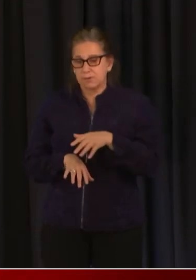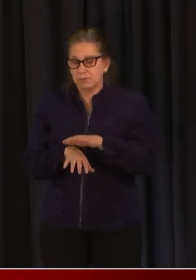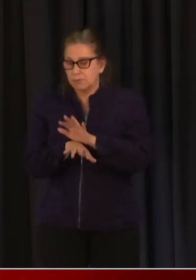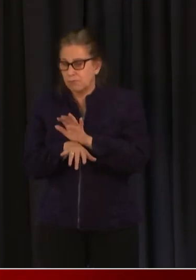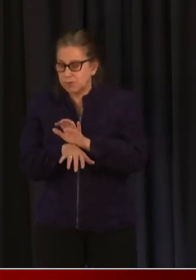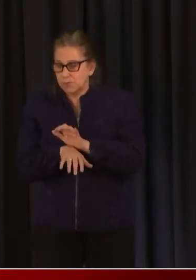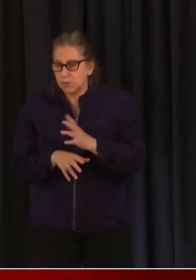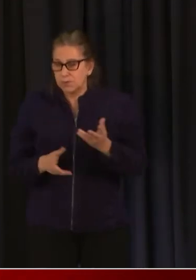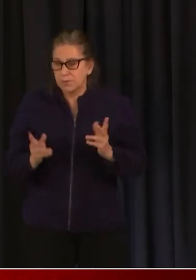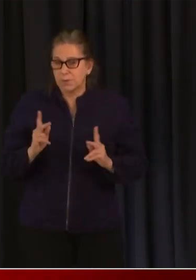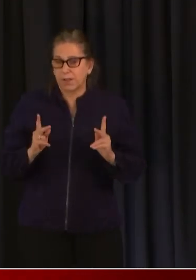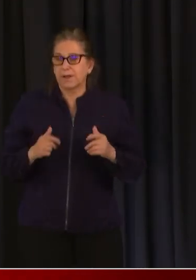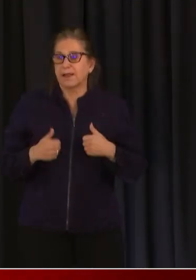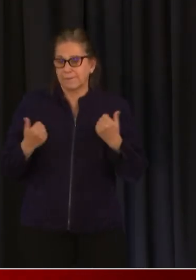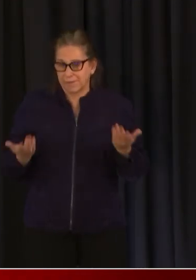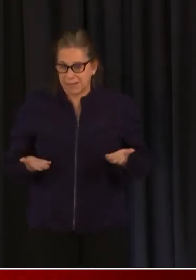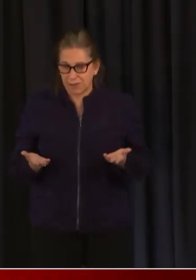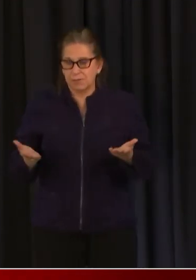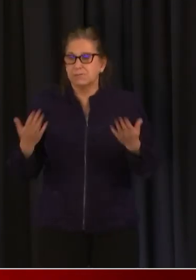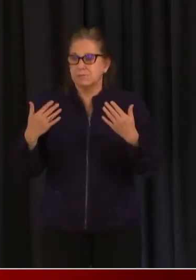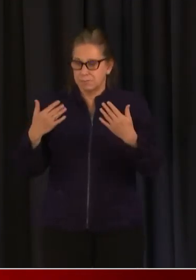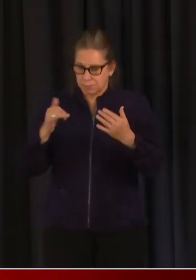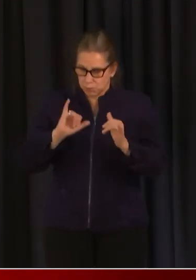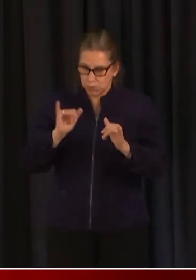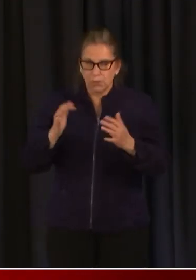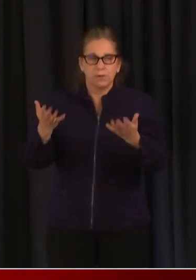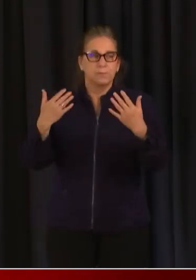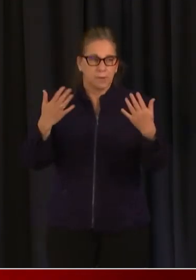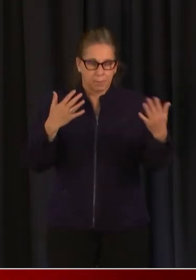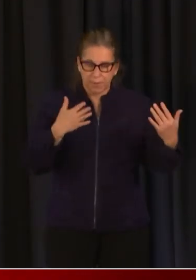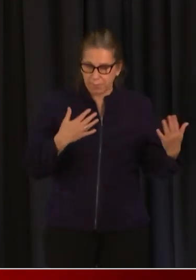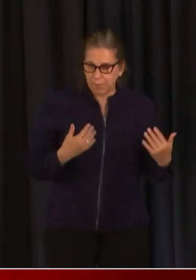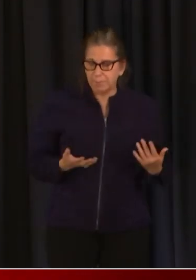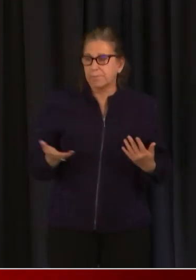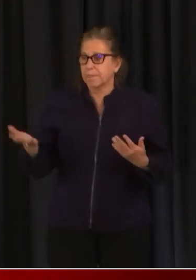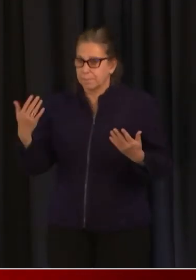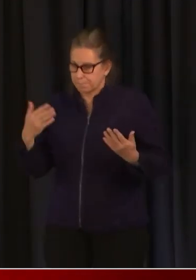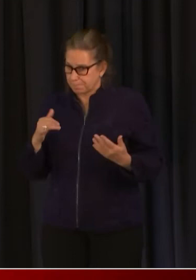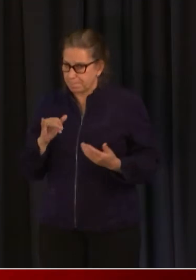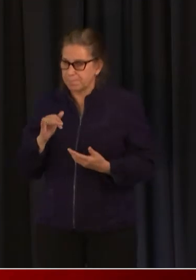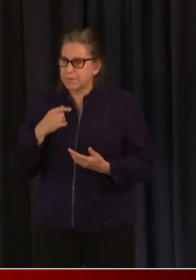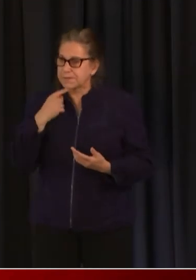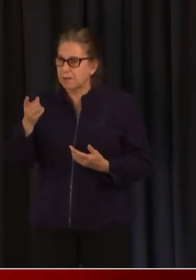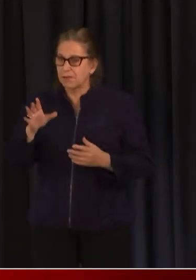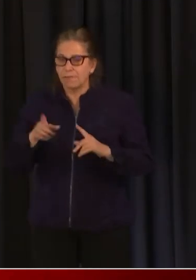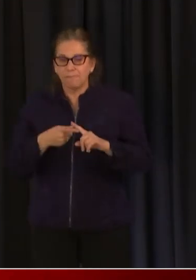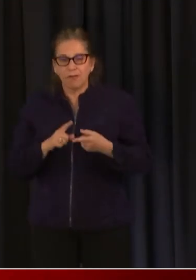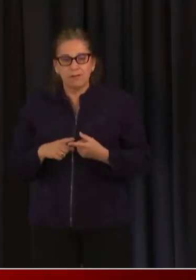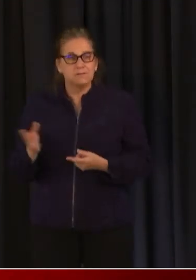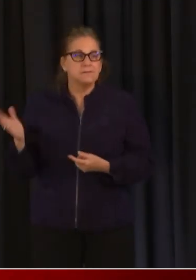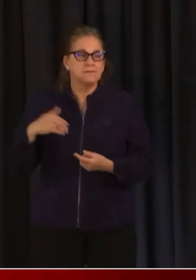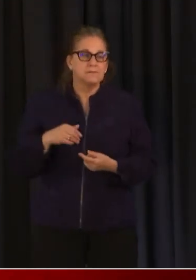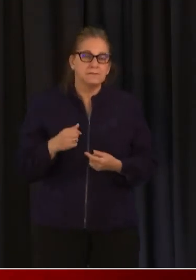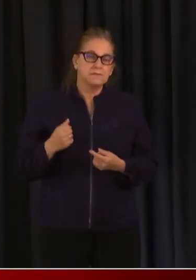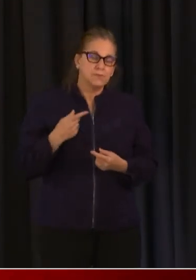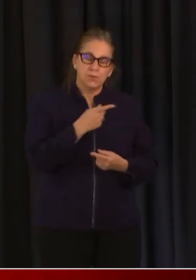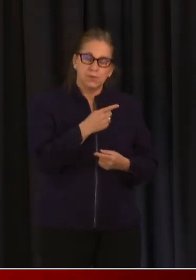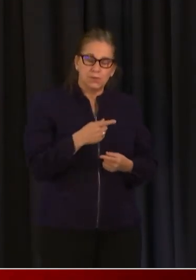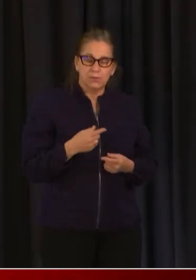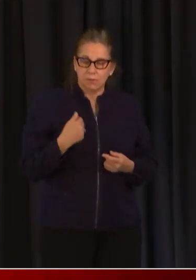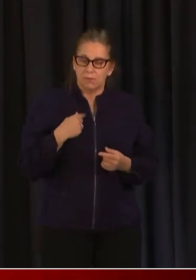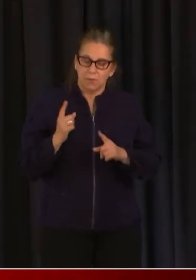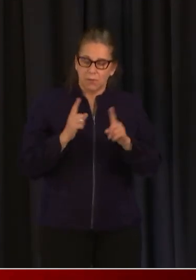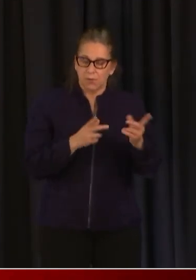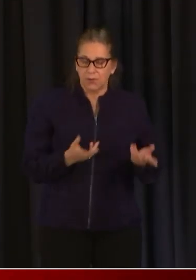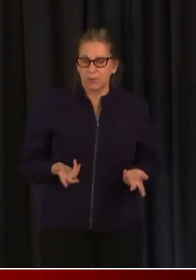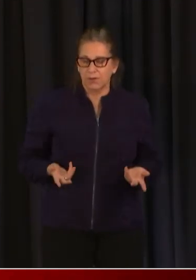too. It's gonna help our community move along. It's also time for people to start having real talk with their friends to say, hey, I'm only hanging out with vaccinated